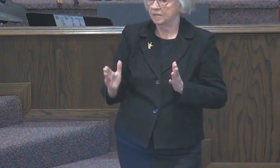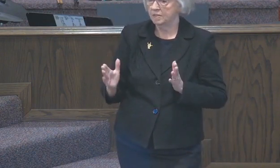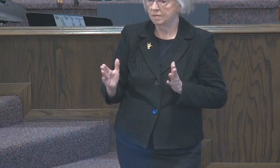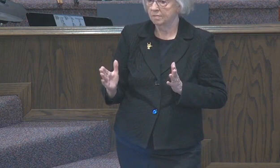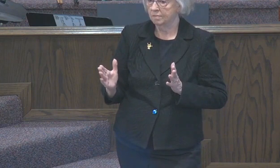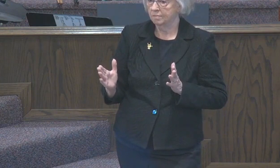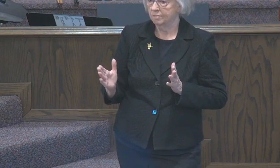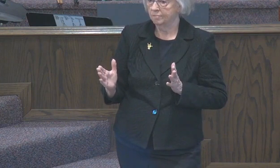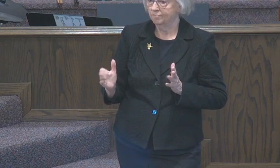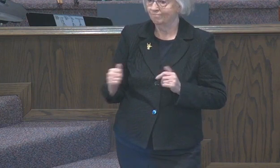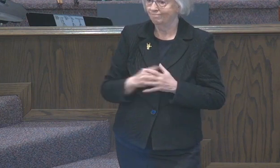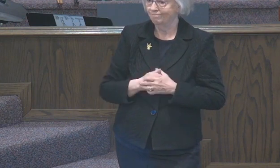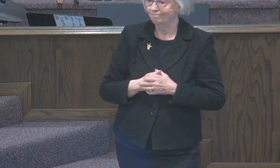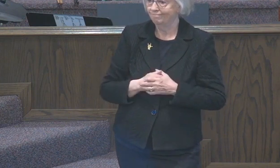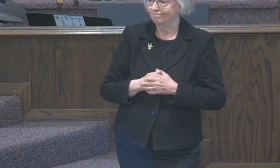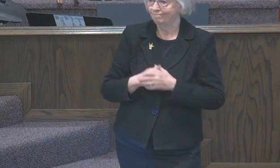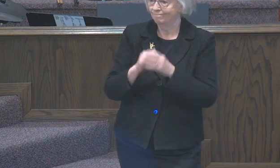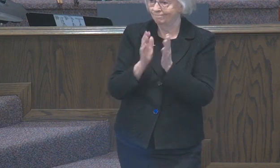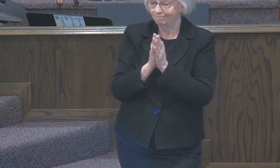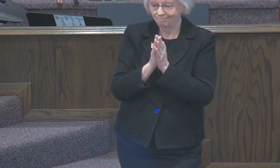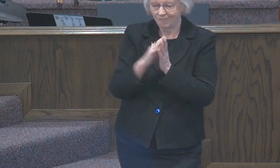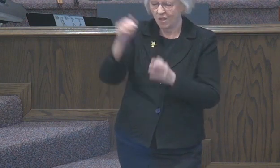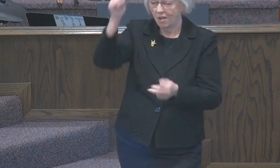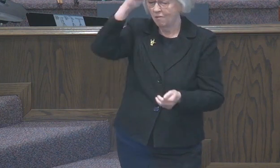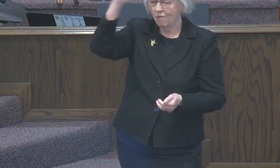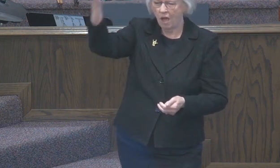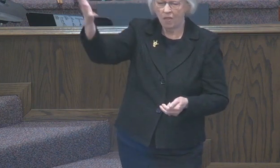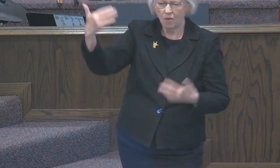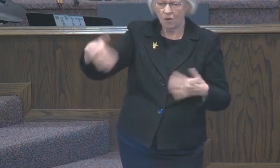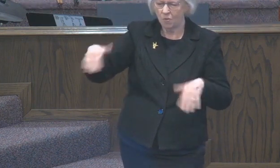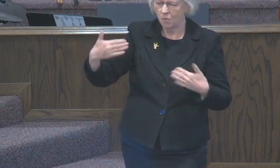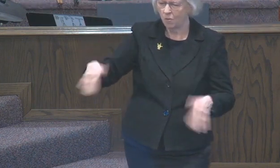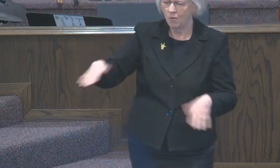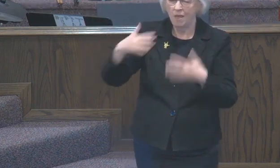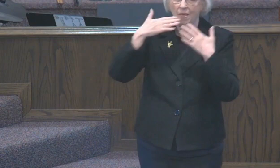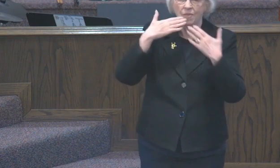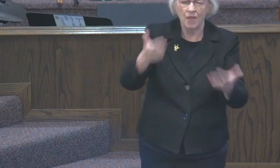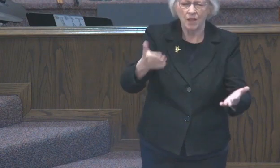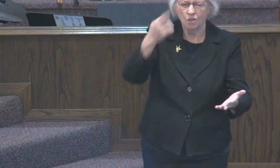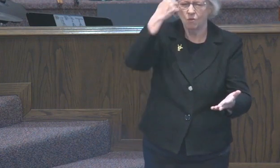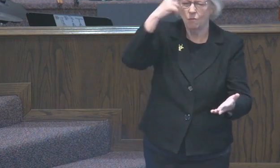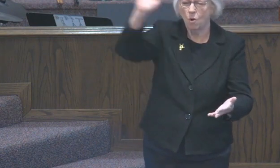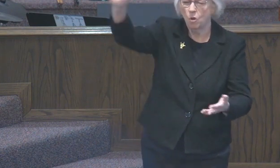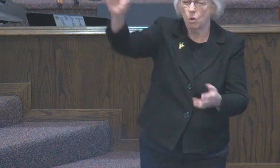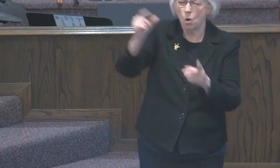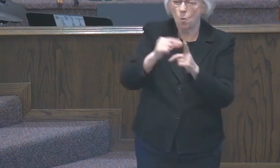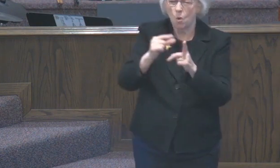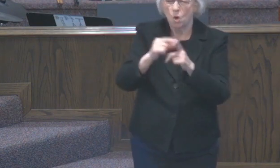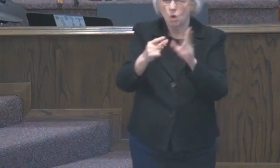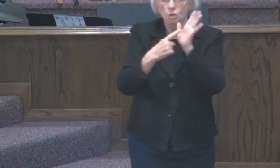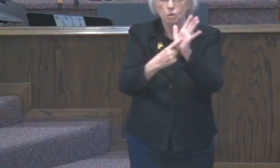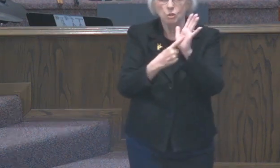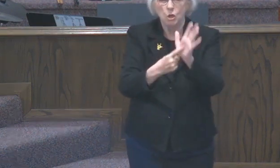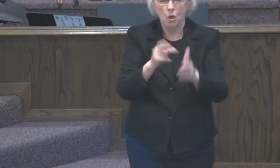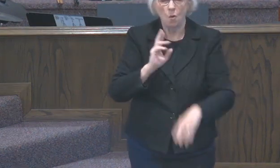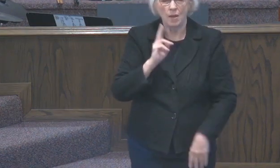Let me pray with you. Father, thank you for your word. Father, thank you for showing us in your word how